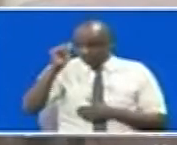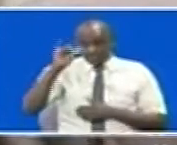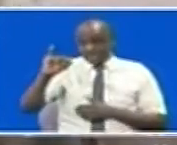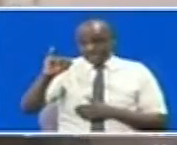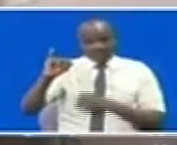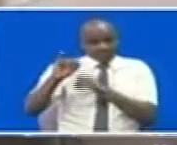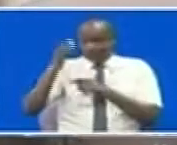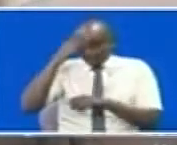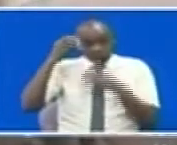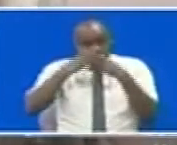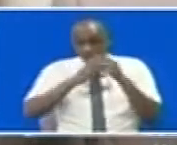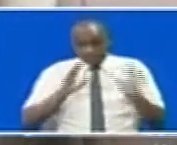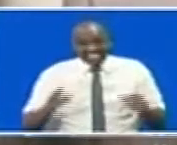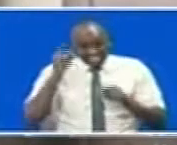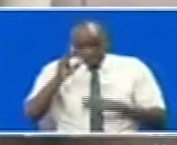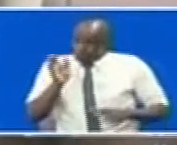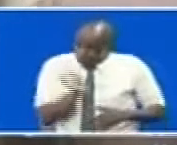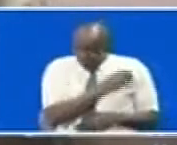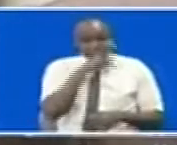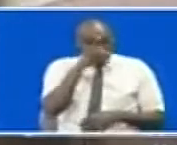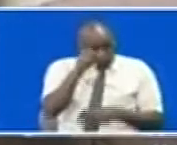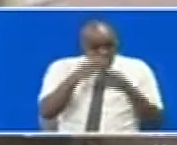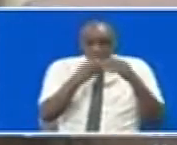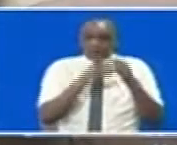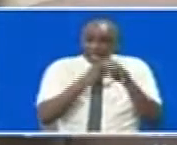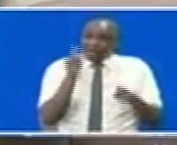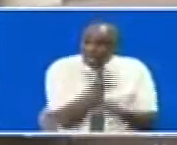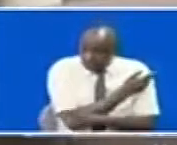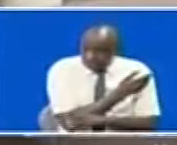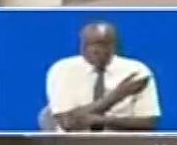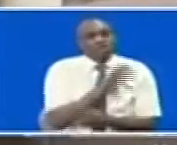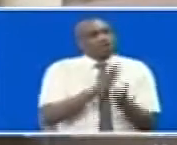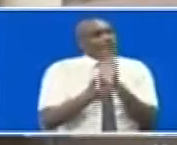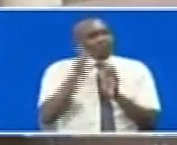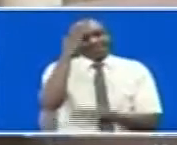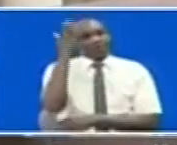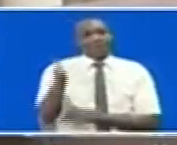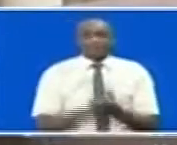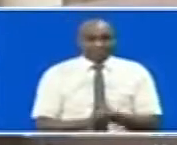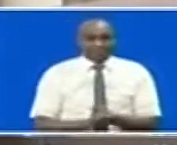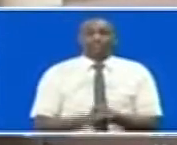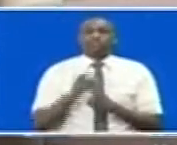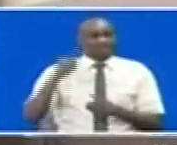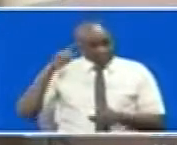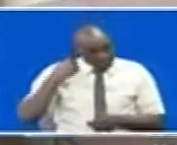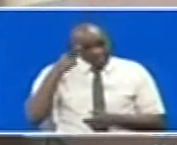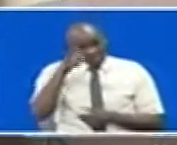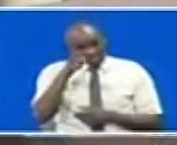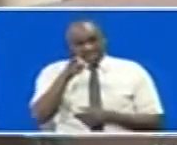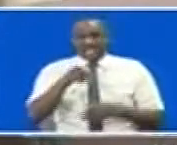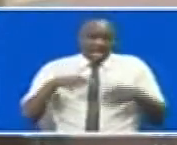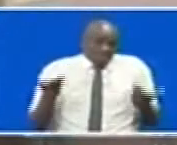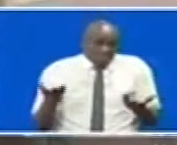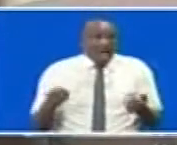They only know Sonko. If you remove the word Sonko from him, nobody will know him again. So I think it is the trend